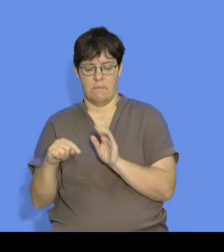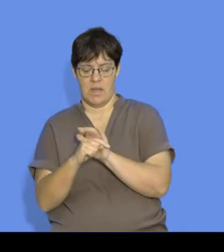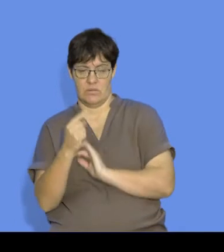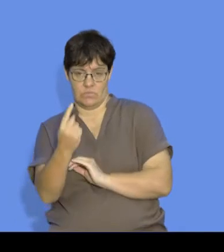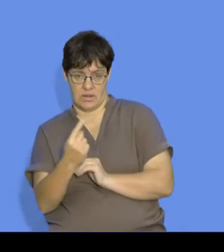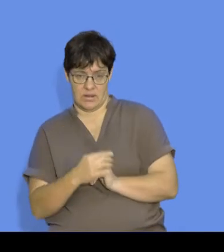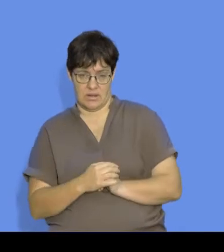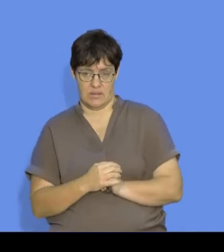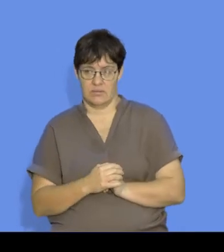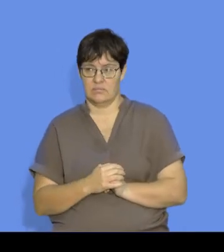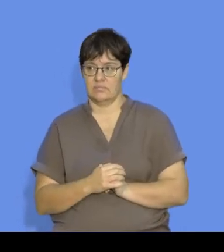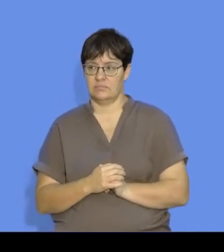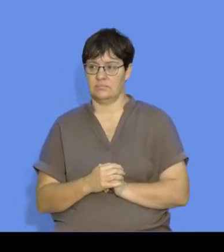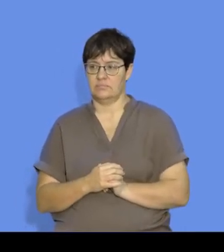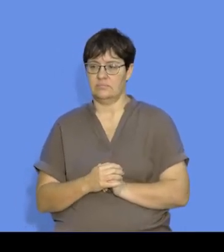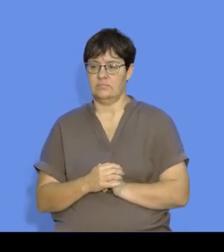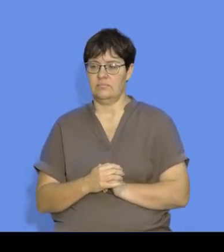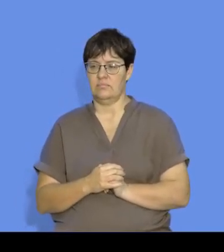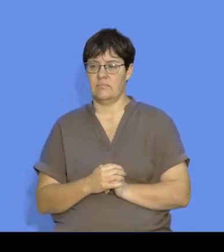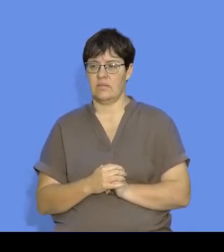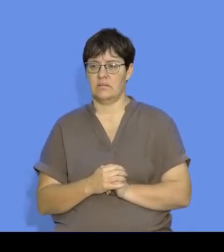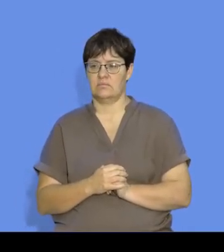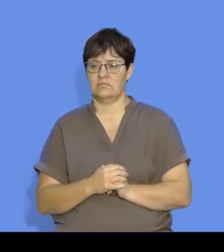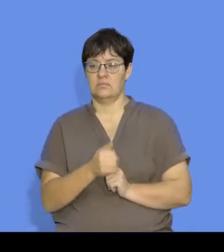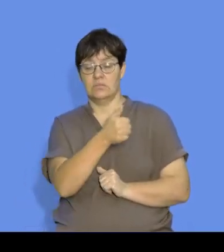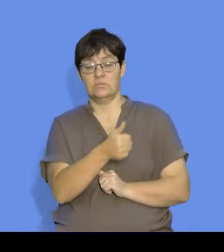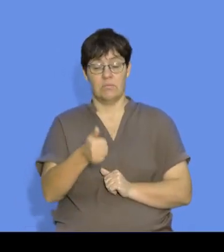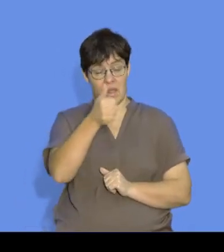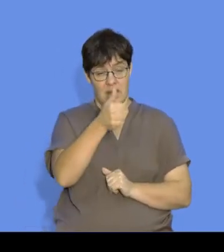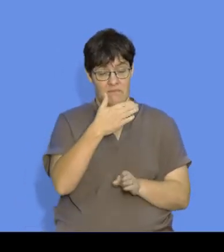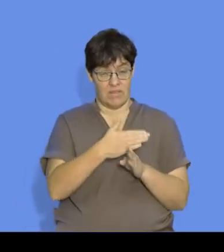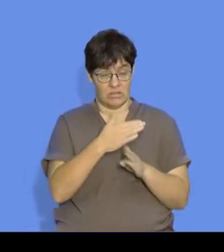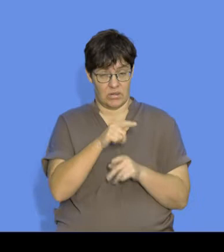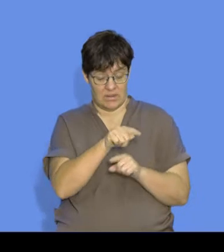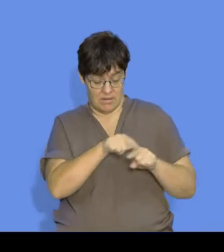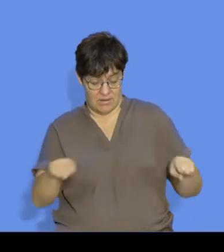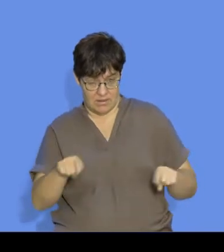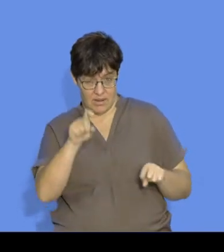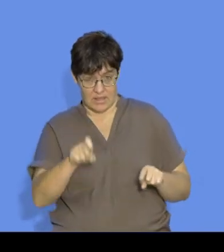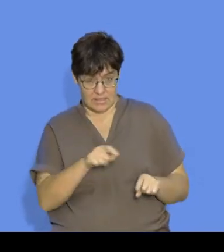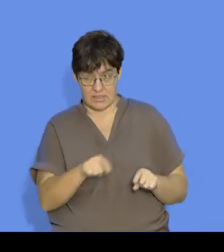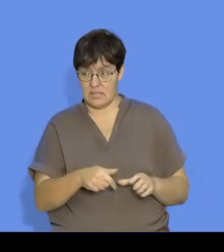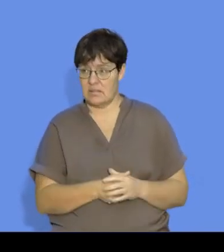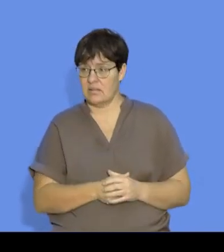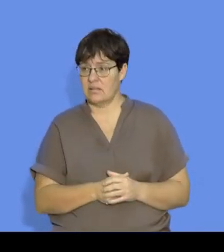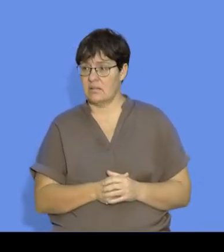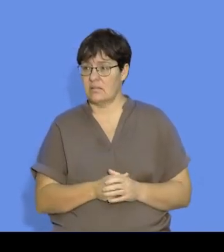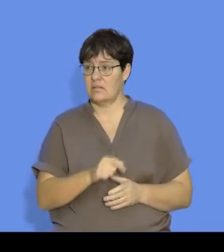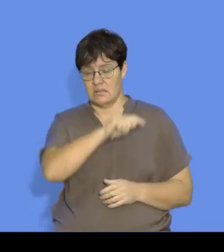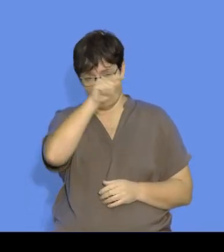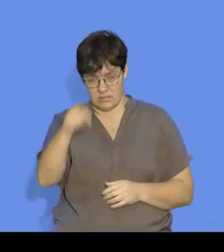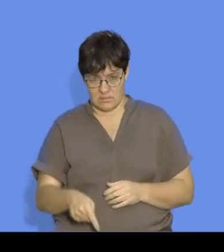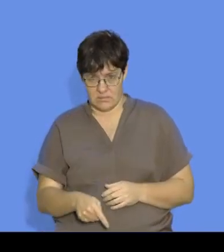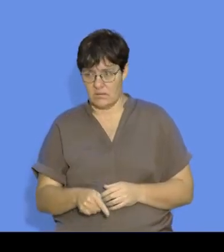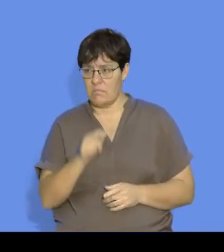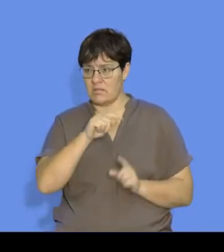equals to minus 1. And then the domain of this function, remember, just remember